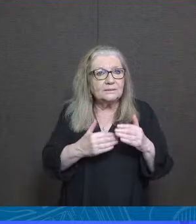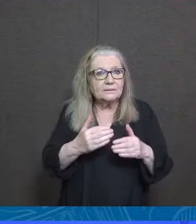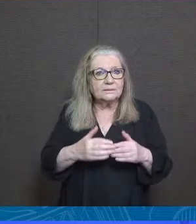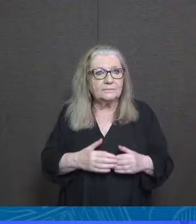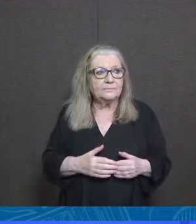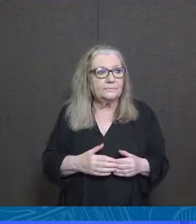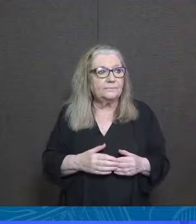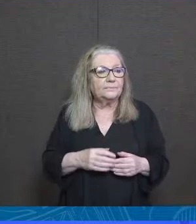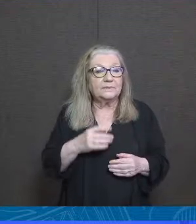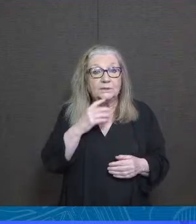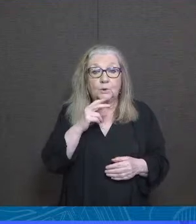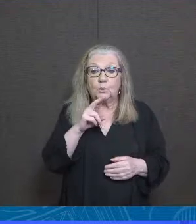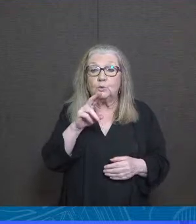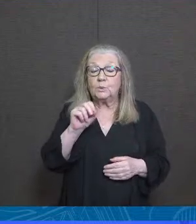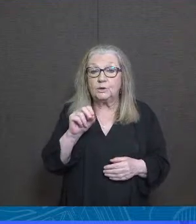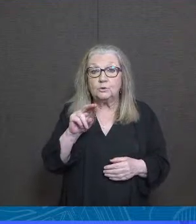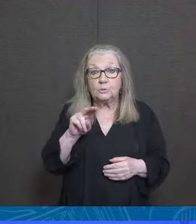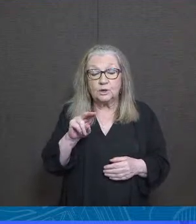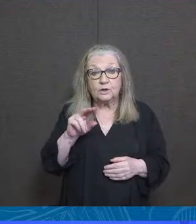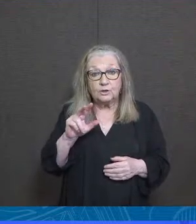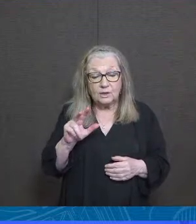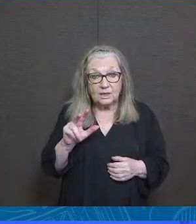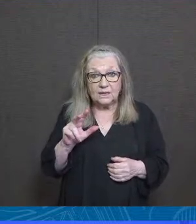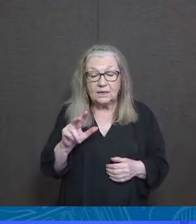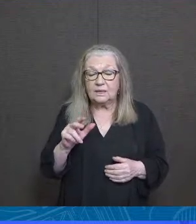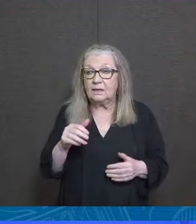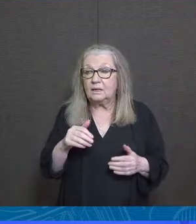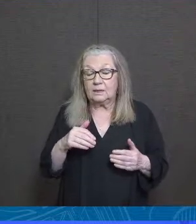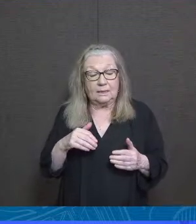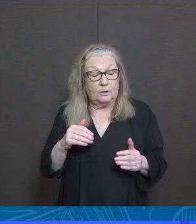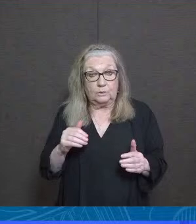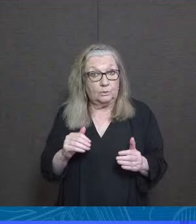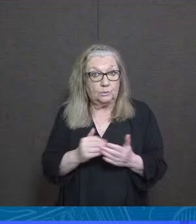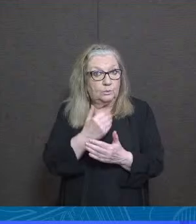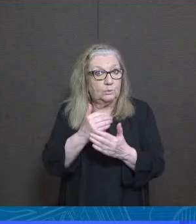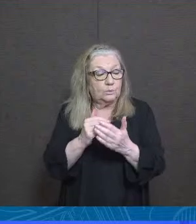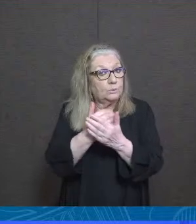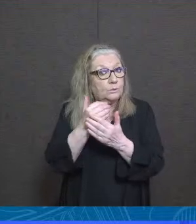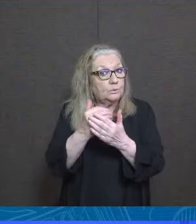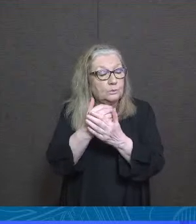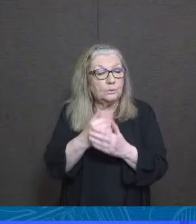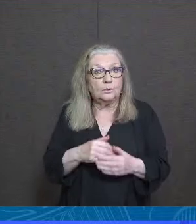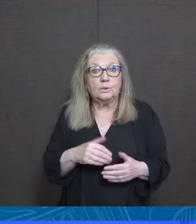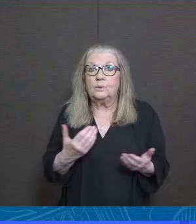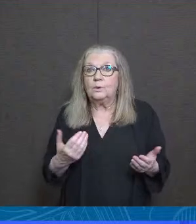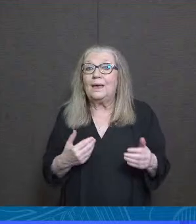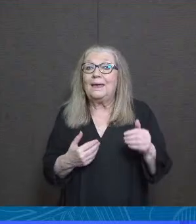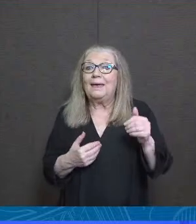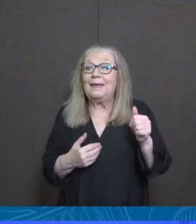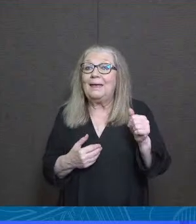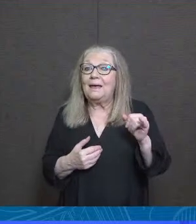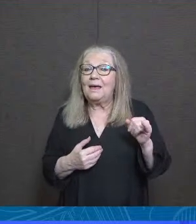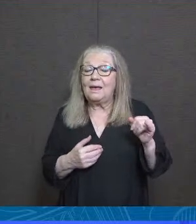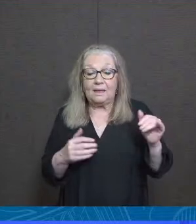Just 2023, there are a lot of news around AI beating the